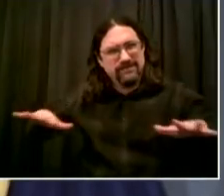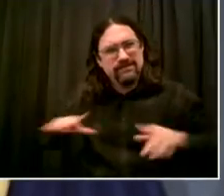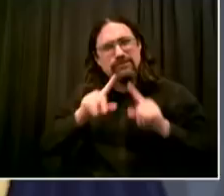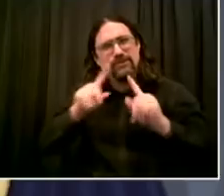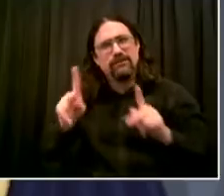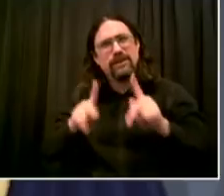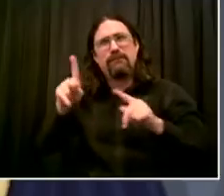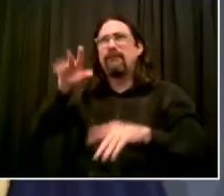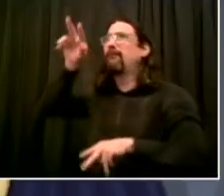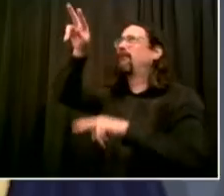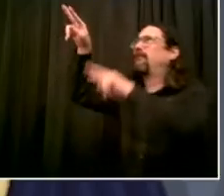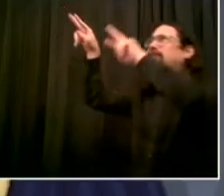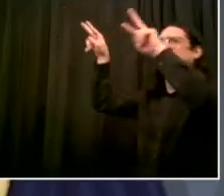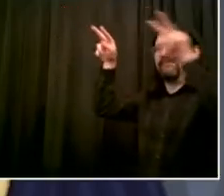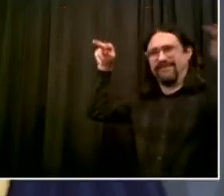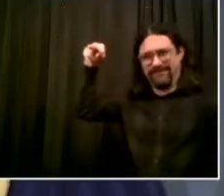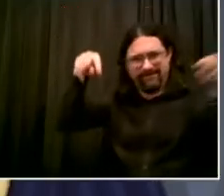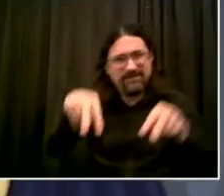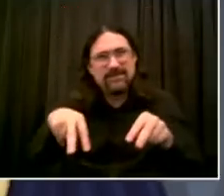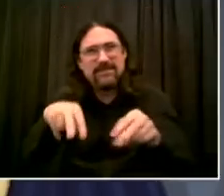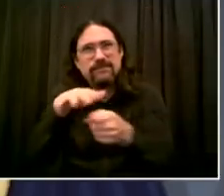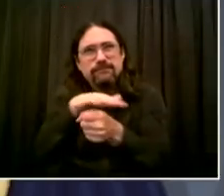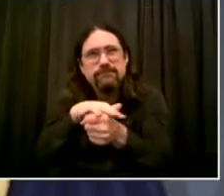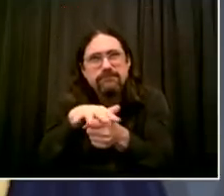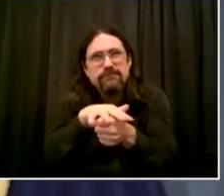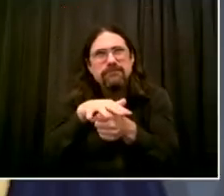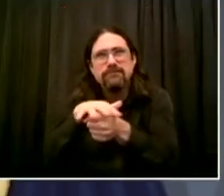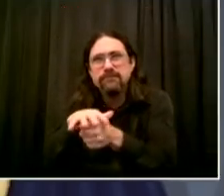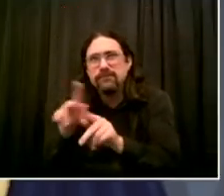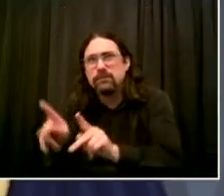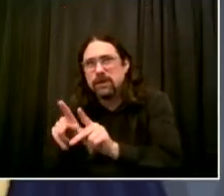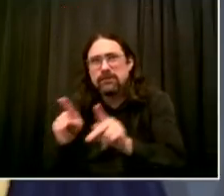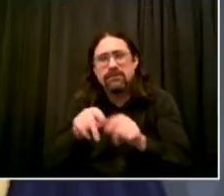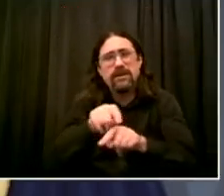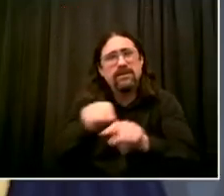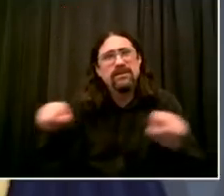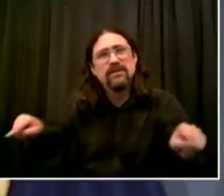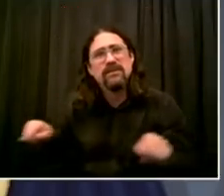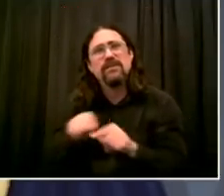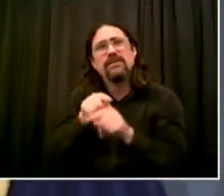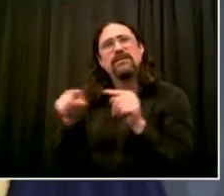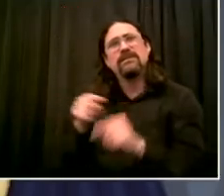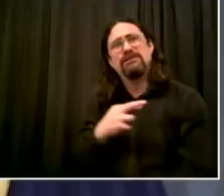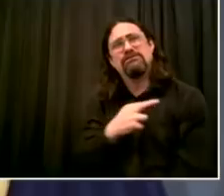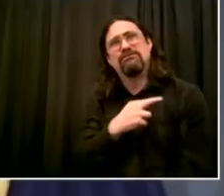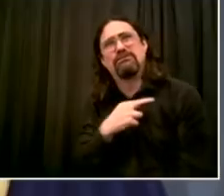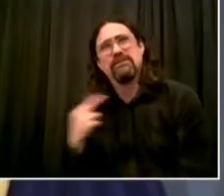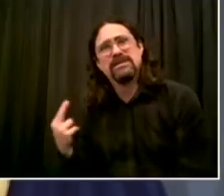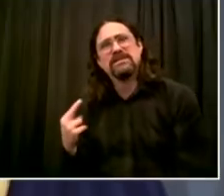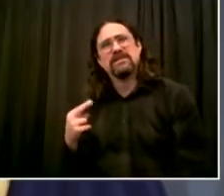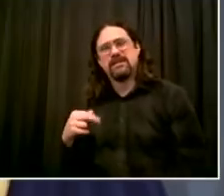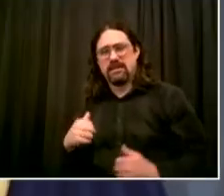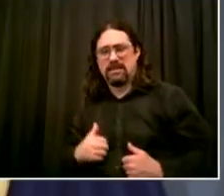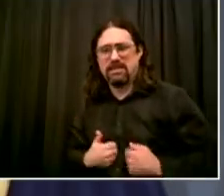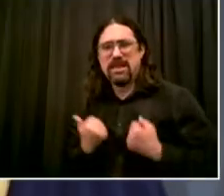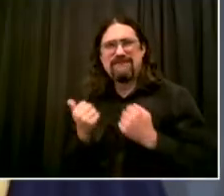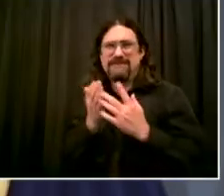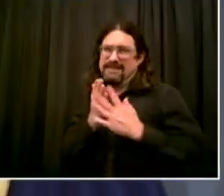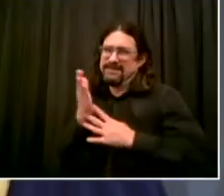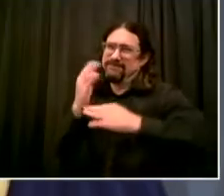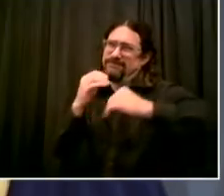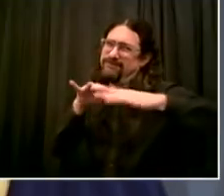Cure Violence crisis management system existed in every neighborhood and was respected, and it is crucial that elected